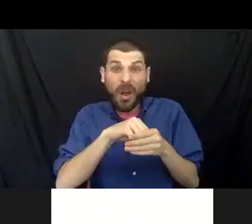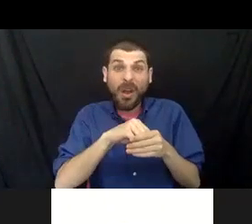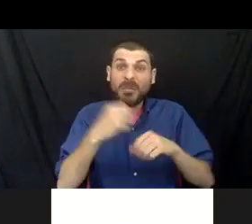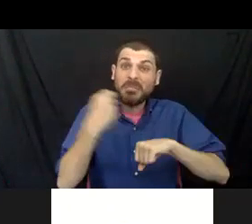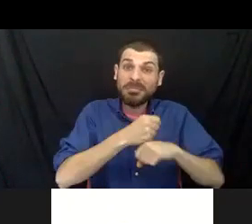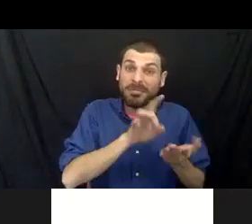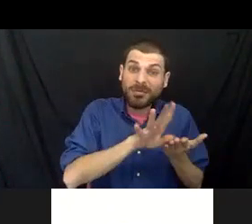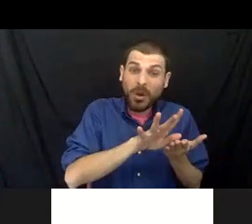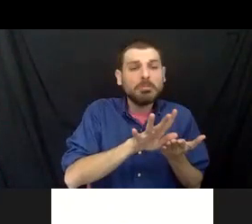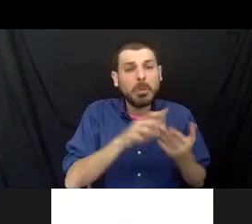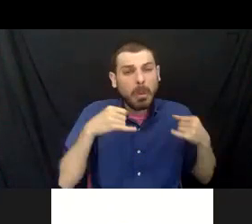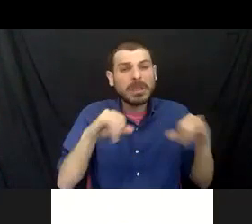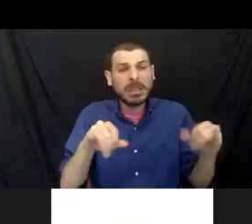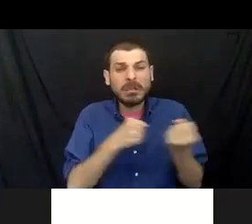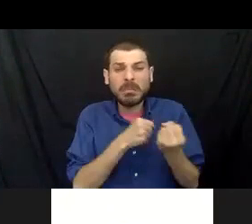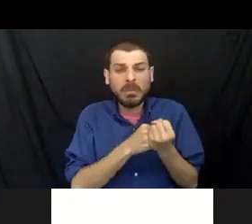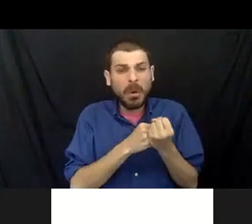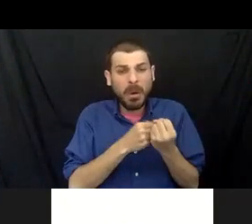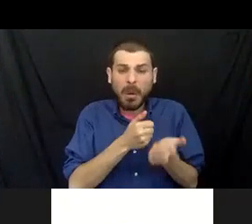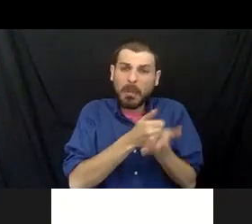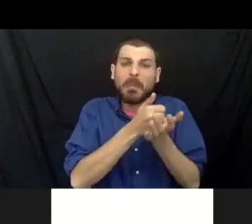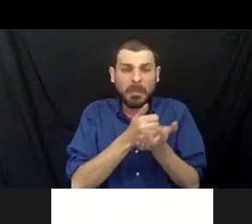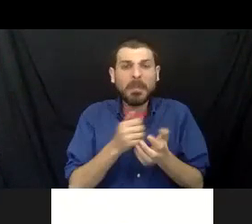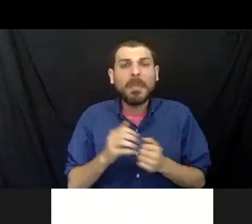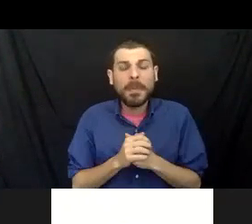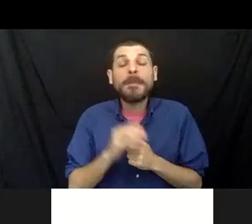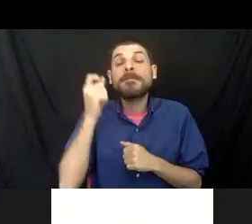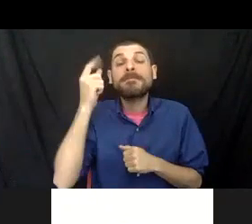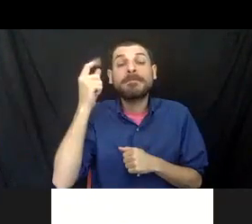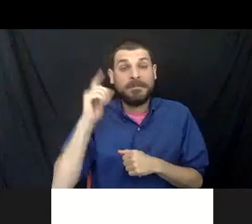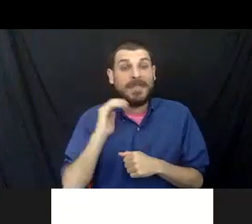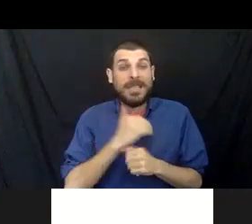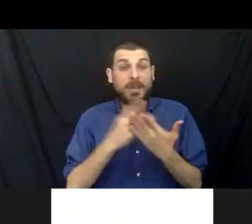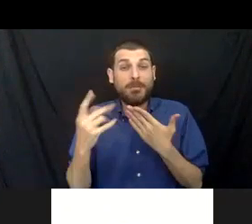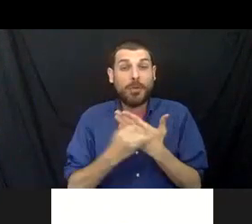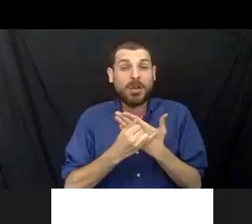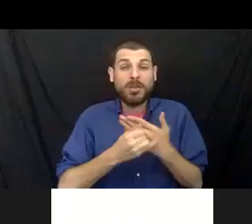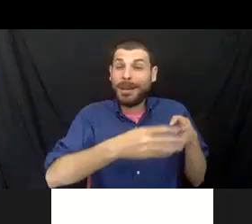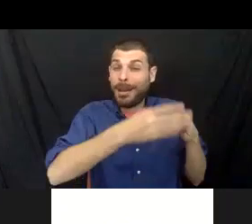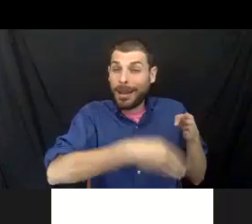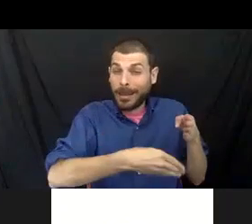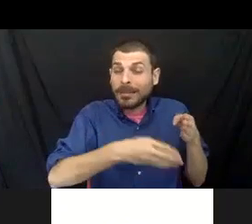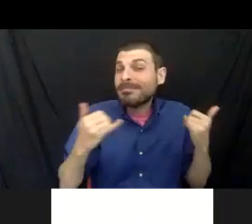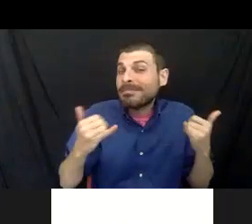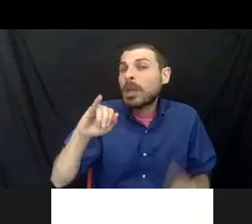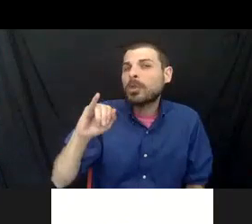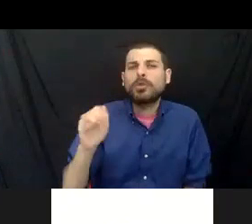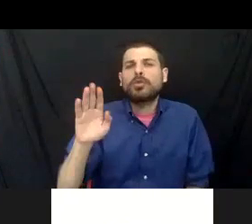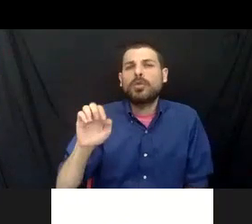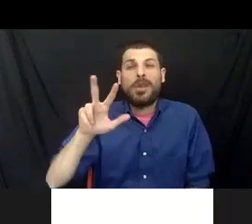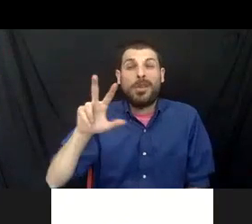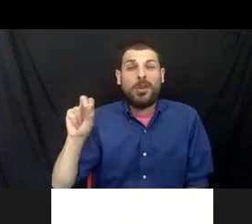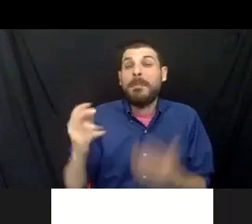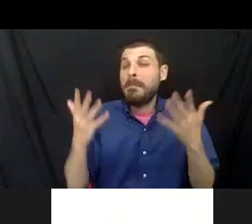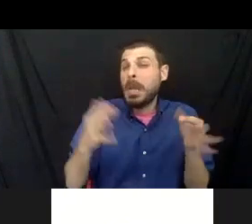say that our project right now is scheduled to end on June 30th. So at this point, we're